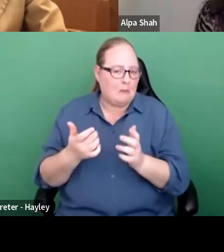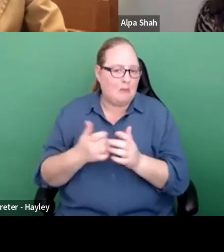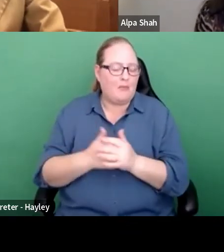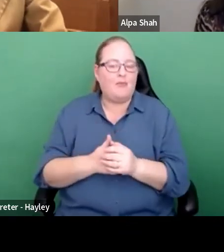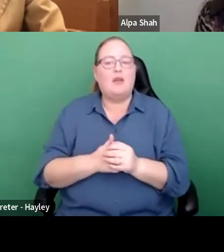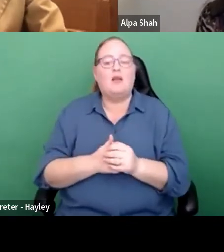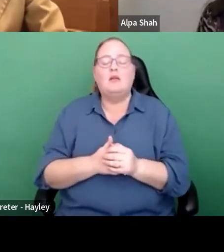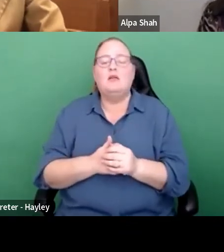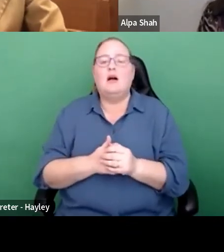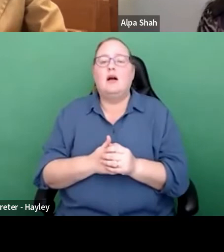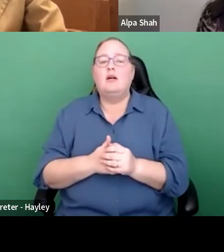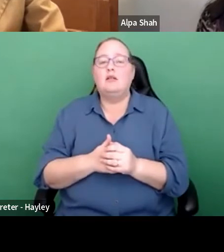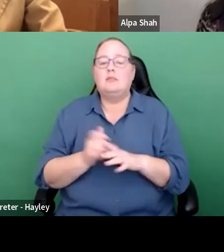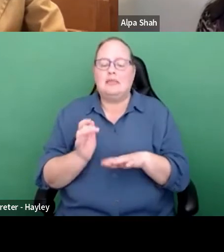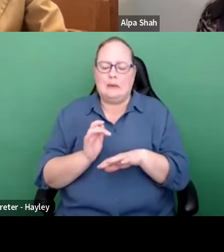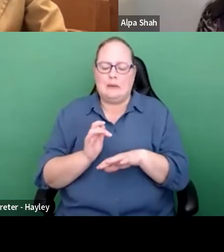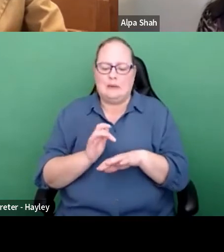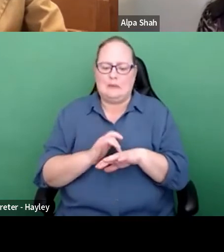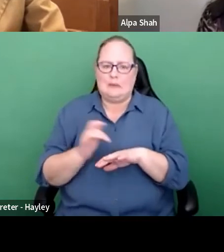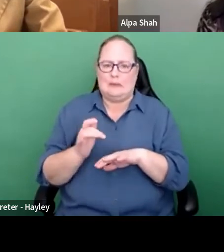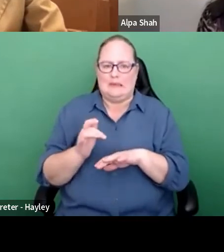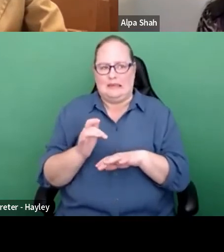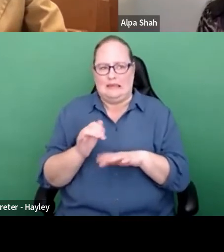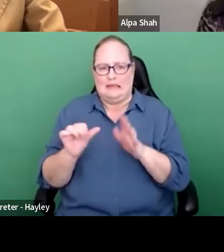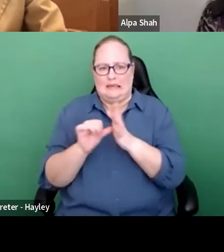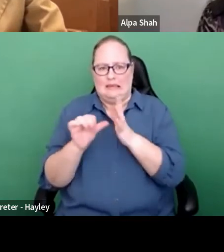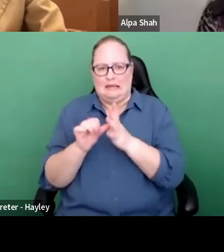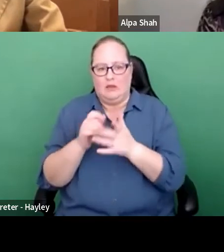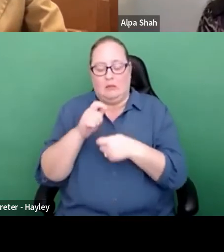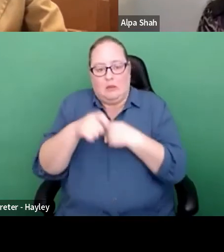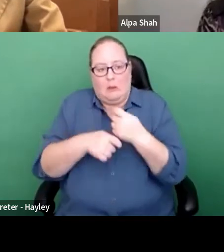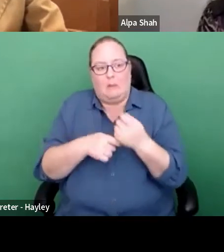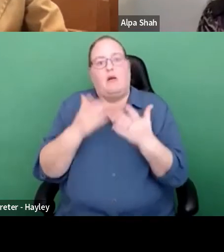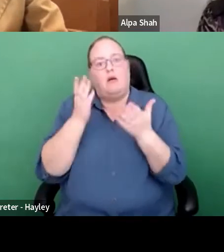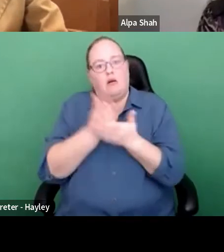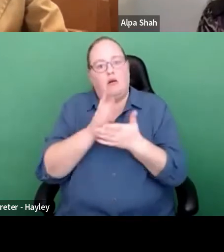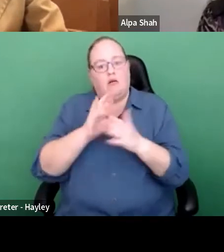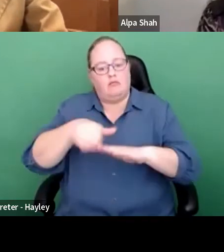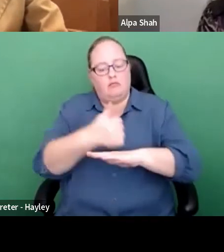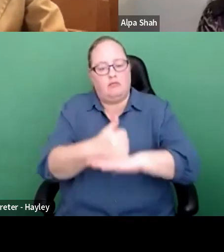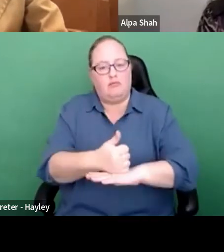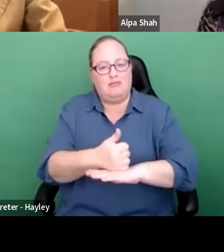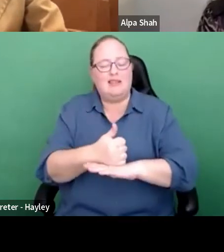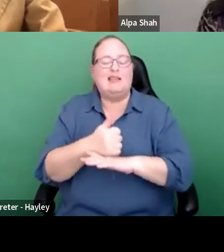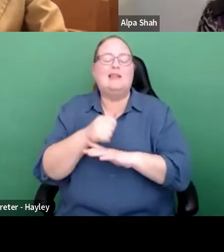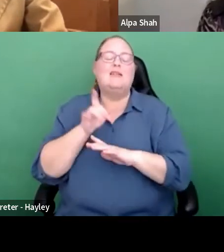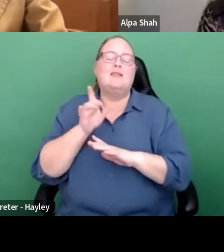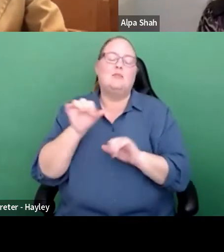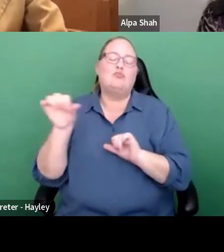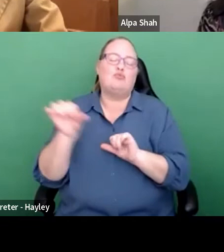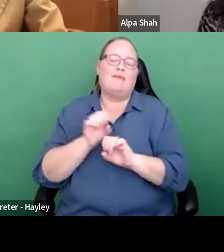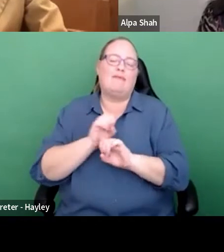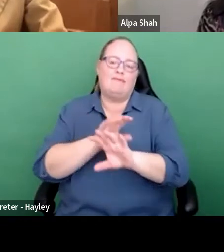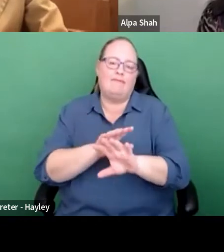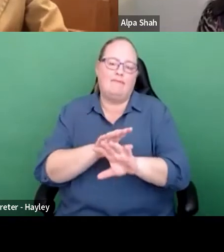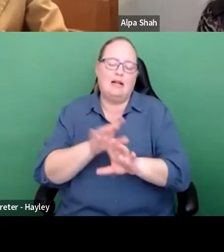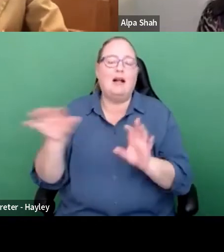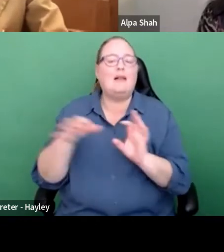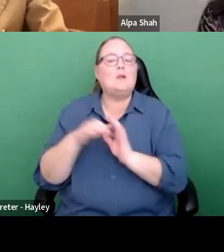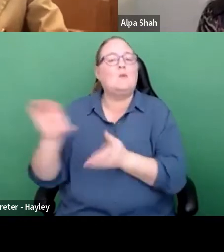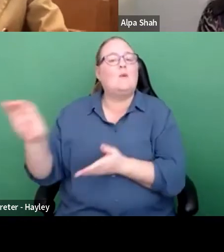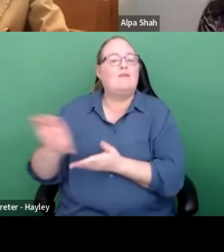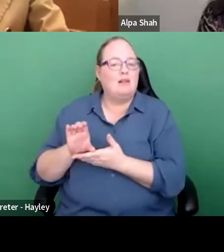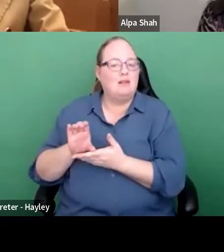adopt. To put it briefly, these are about how these services are funded and commissioned. And the first difficulty